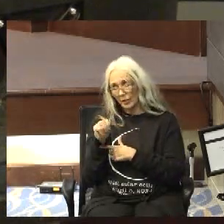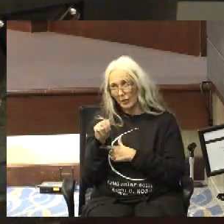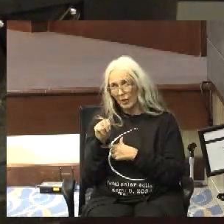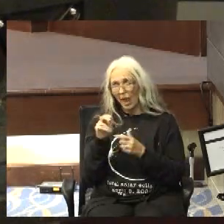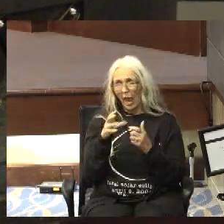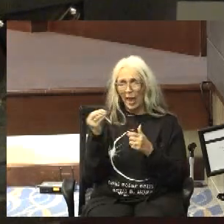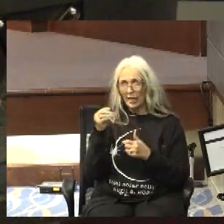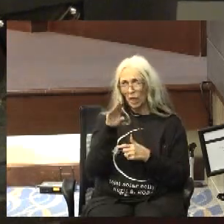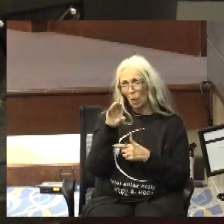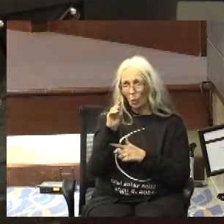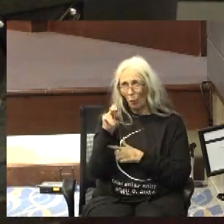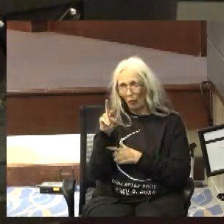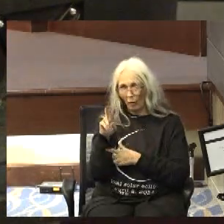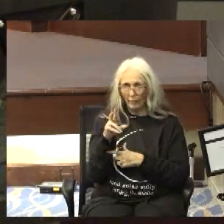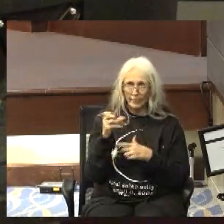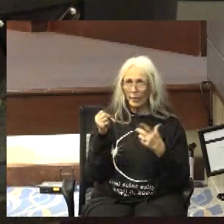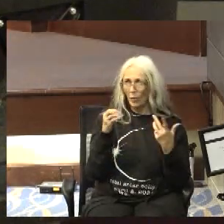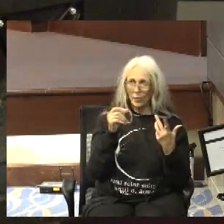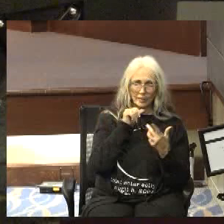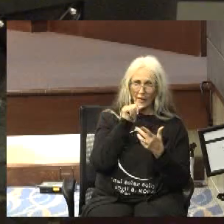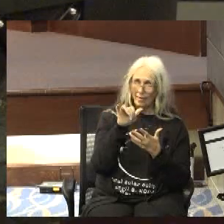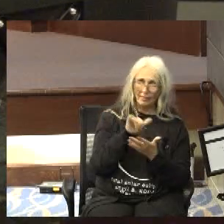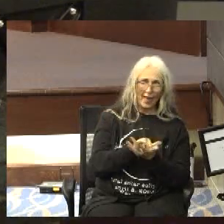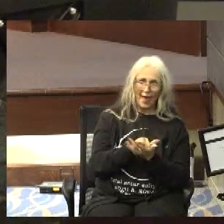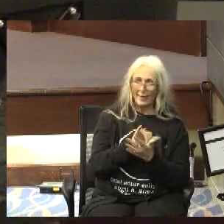But so this is not that.